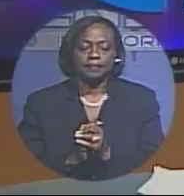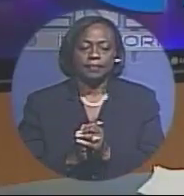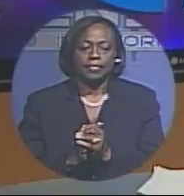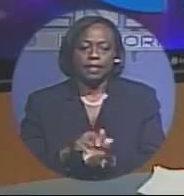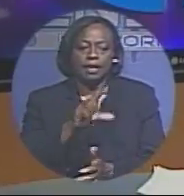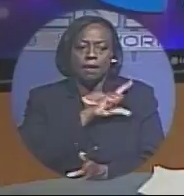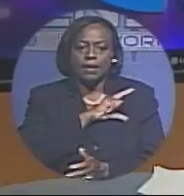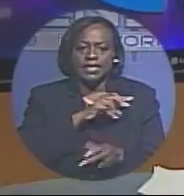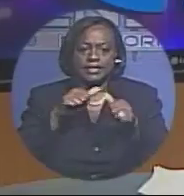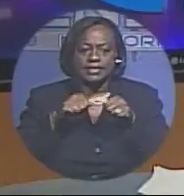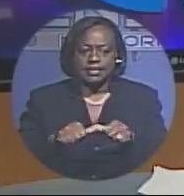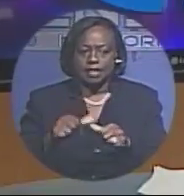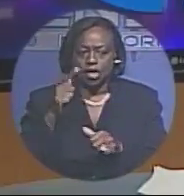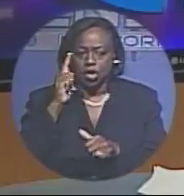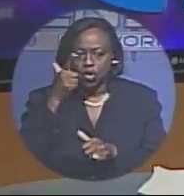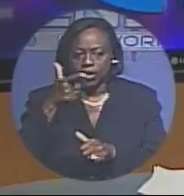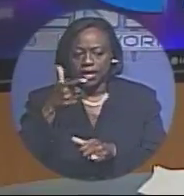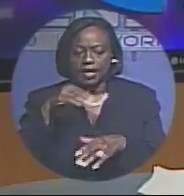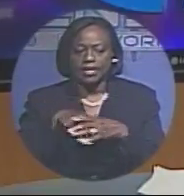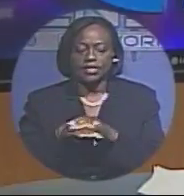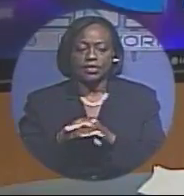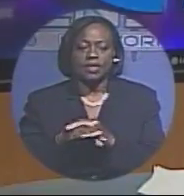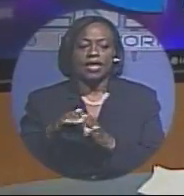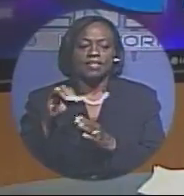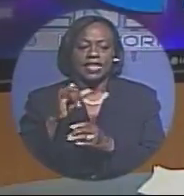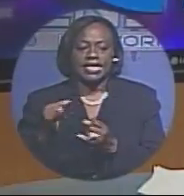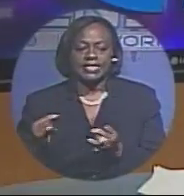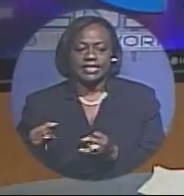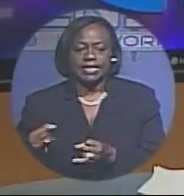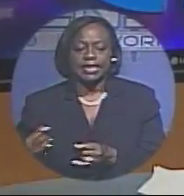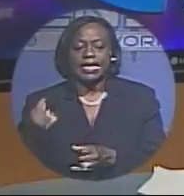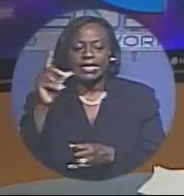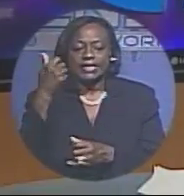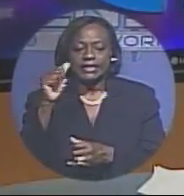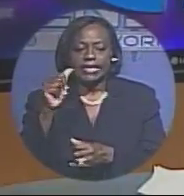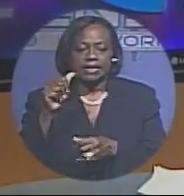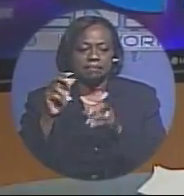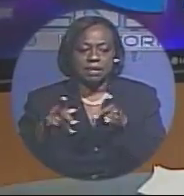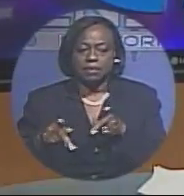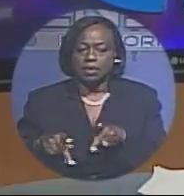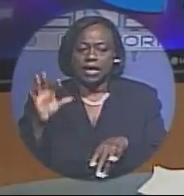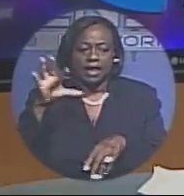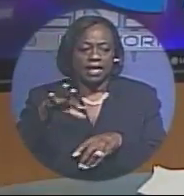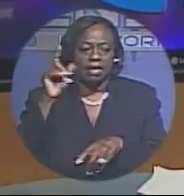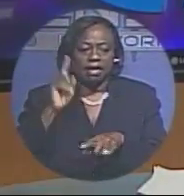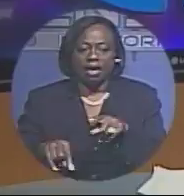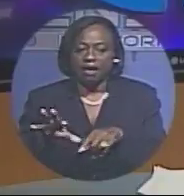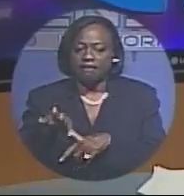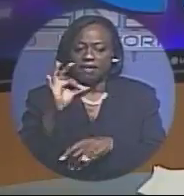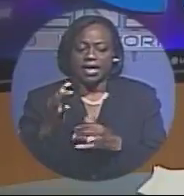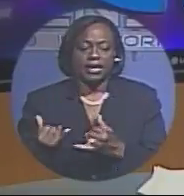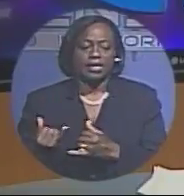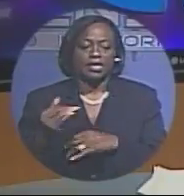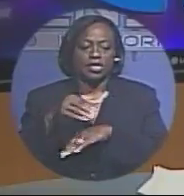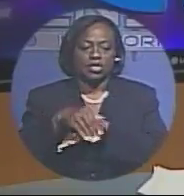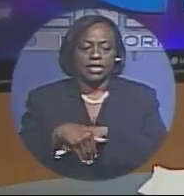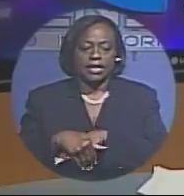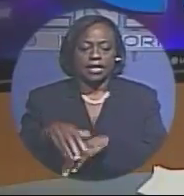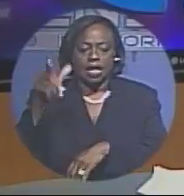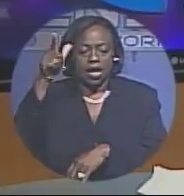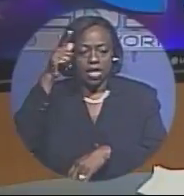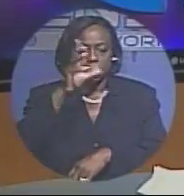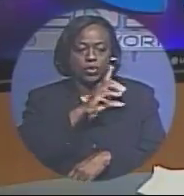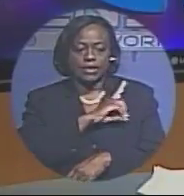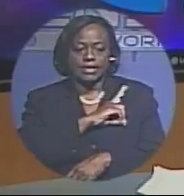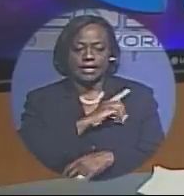Police are still looking into that incident, and 10 people remain unaccounted for tonight. In this report, LaDawn Davis has the latest